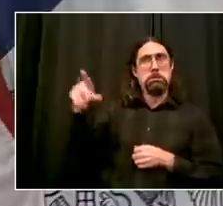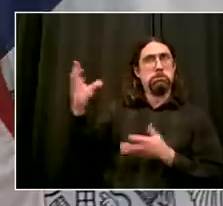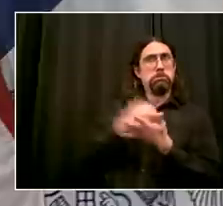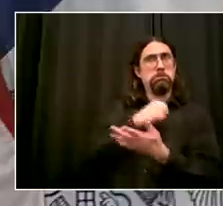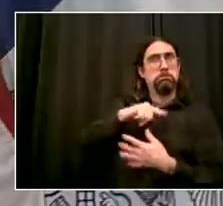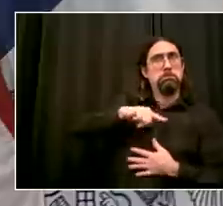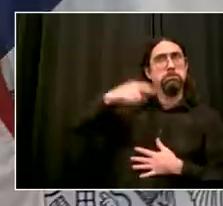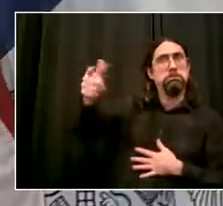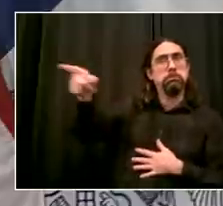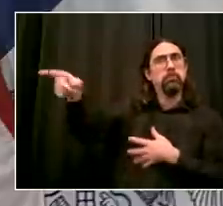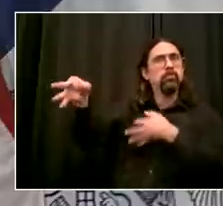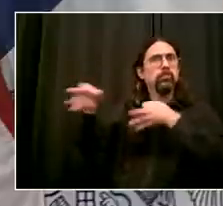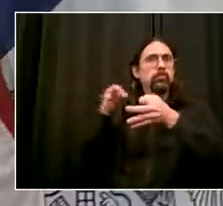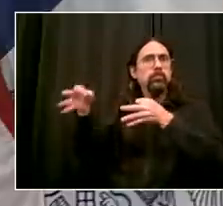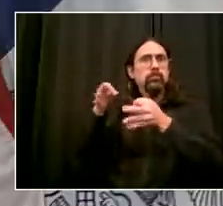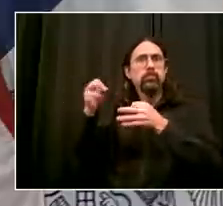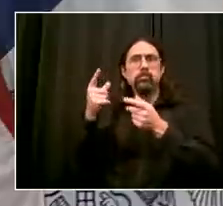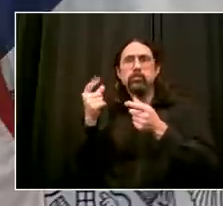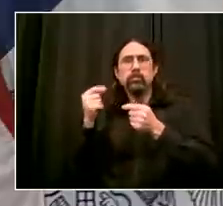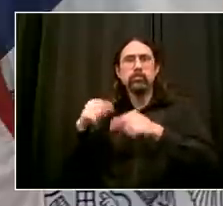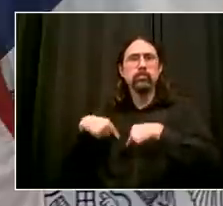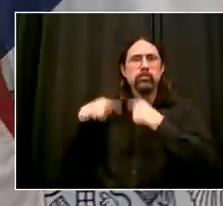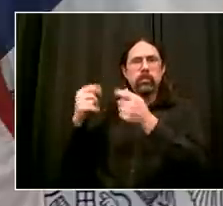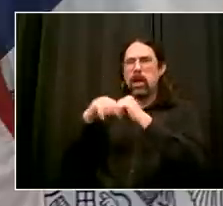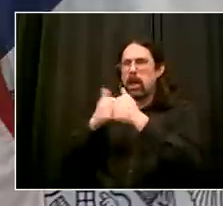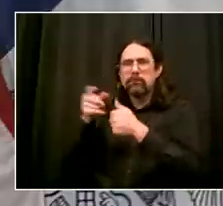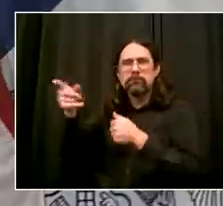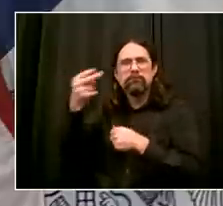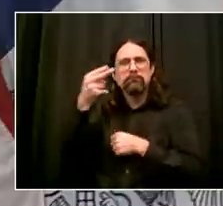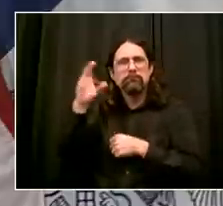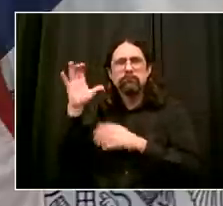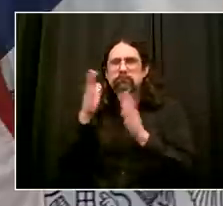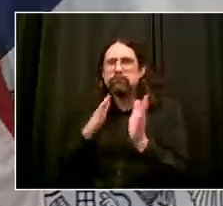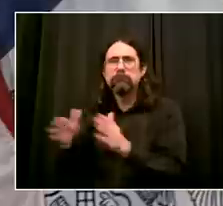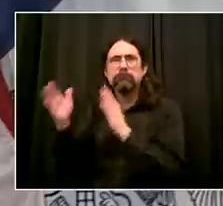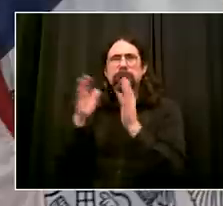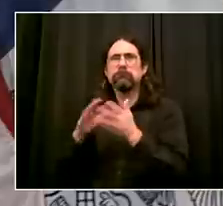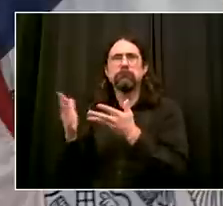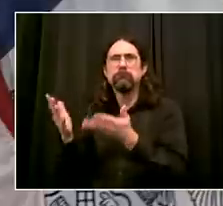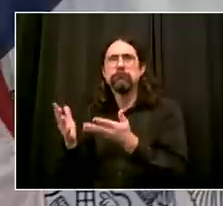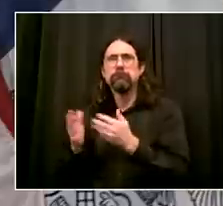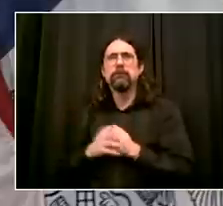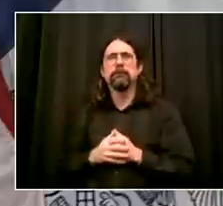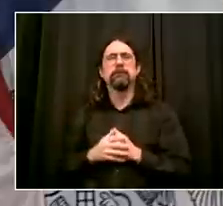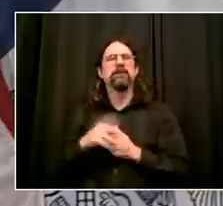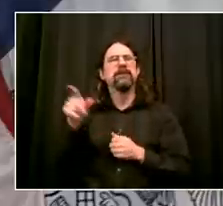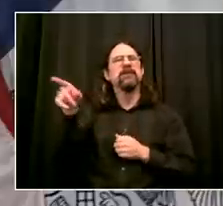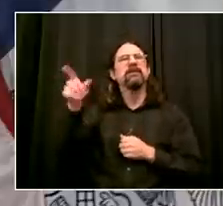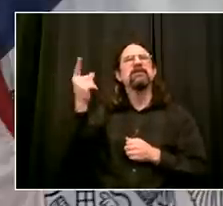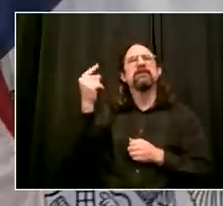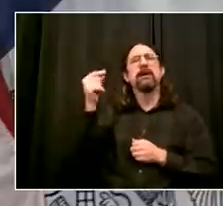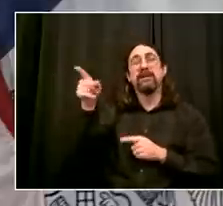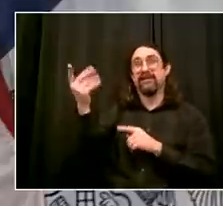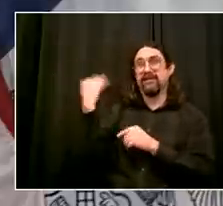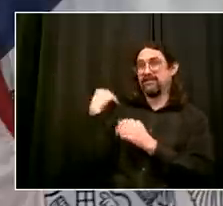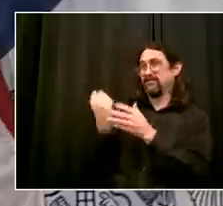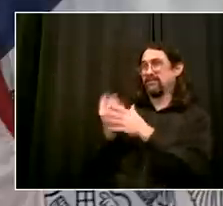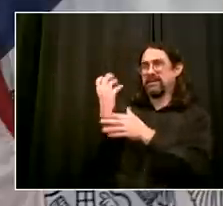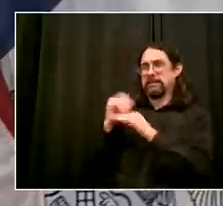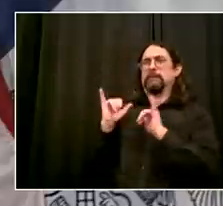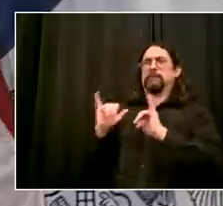are doing, obviously, based on the lessons we learned from the spring. Thank you very much, Mr. Mayor.